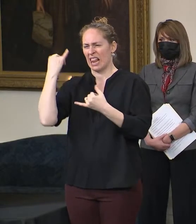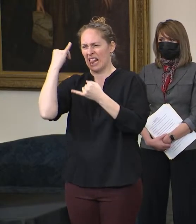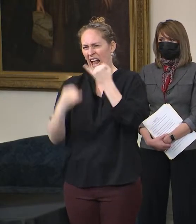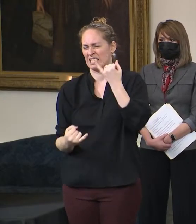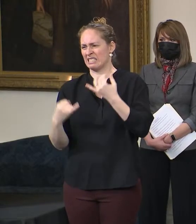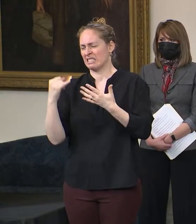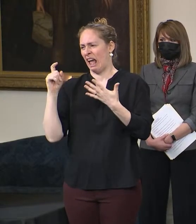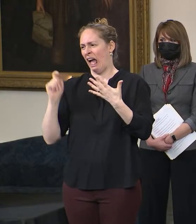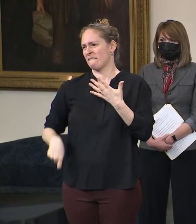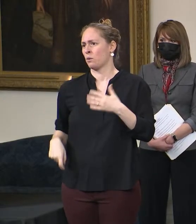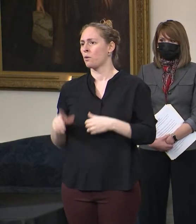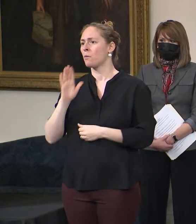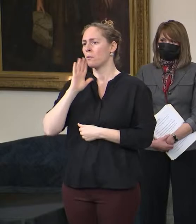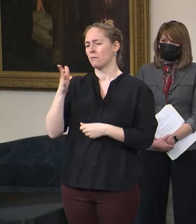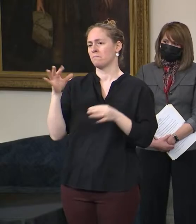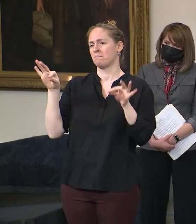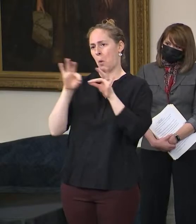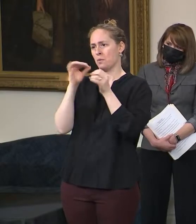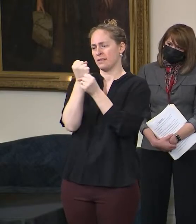Okay.